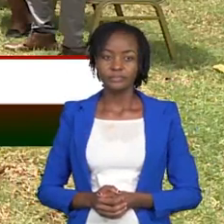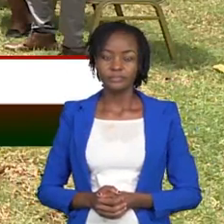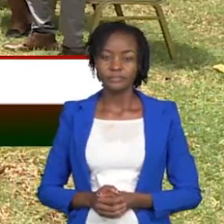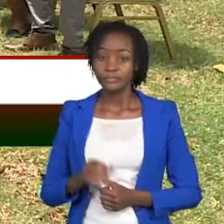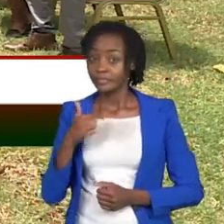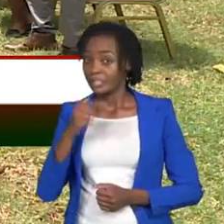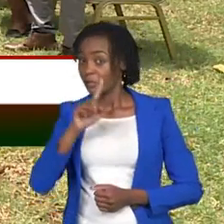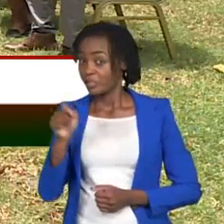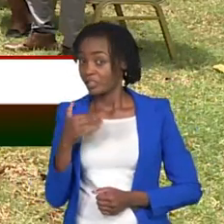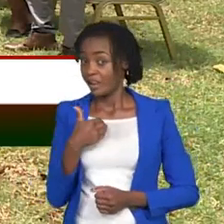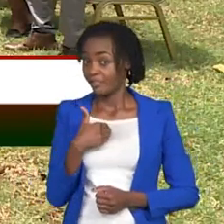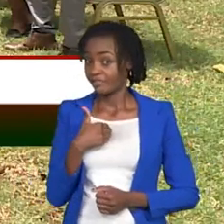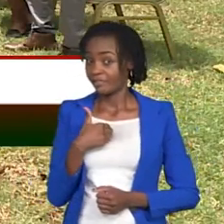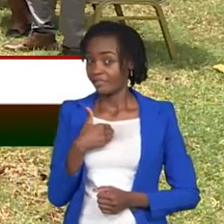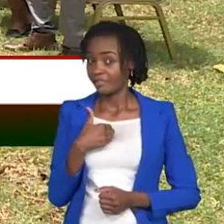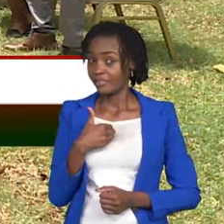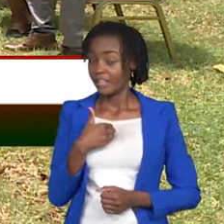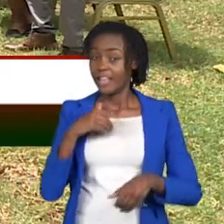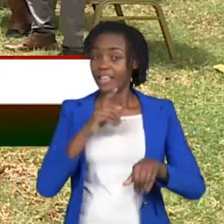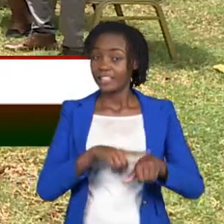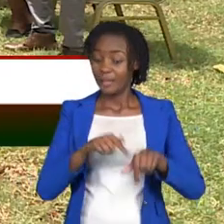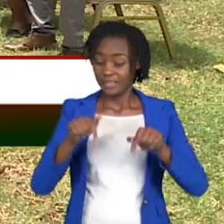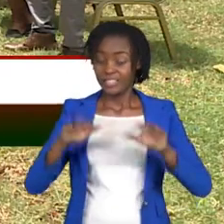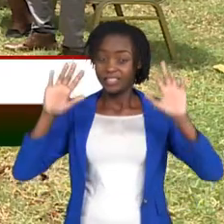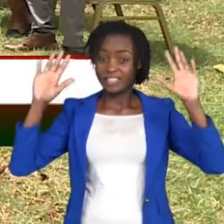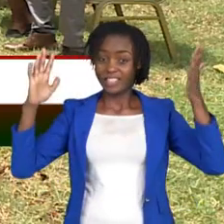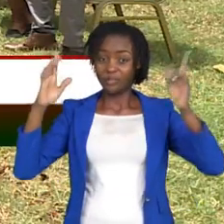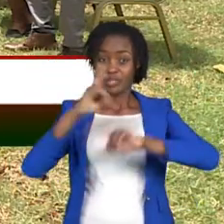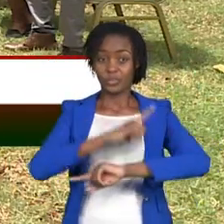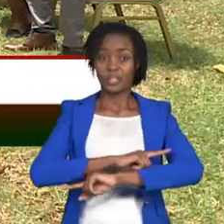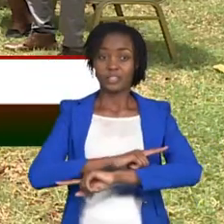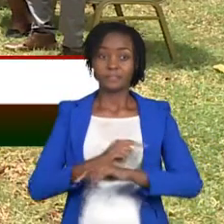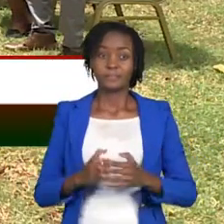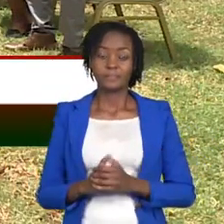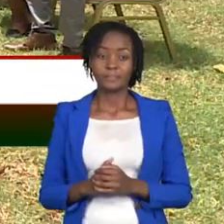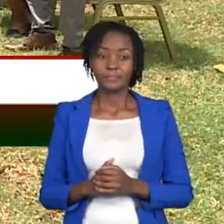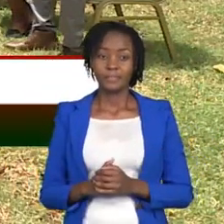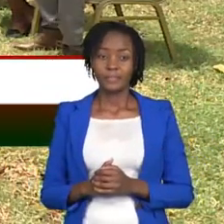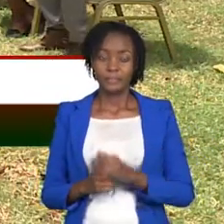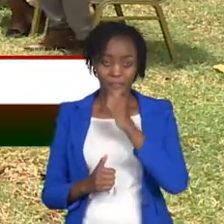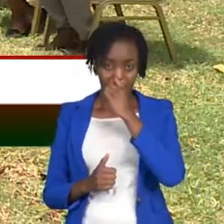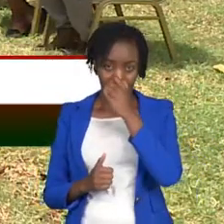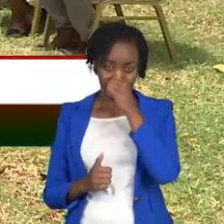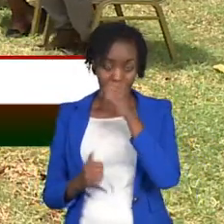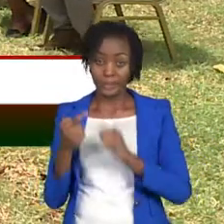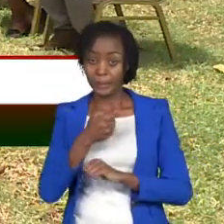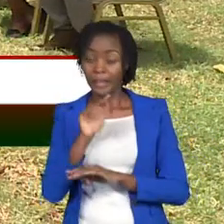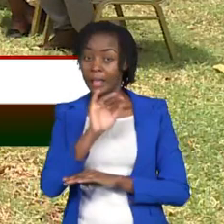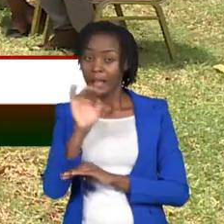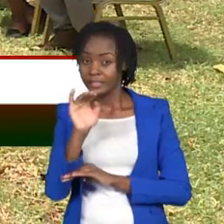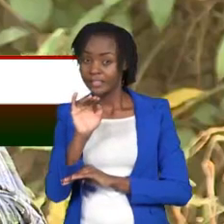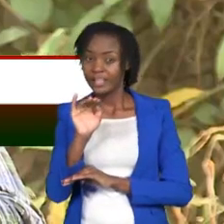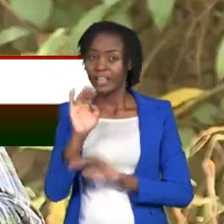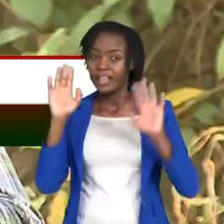Just one question. On Mashujaa Day, okay, take it back. He asked who our Shujaas are, right?